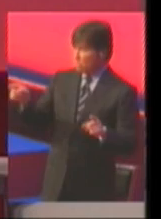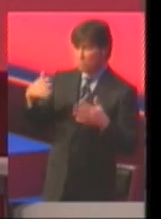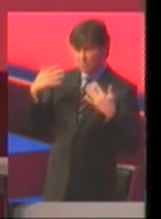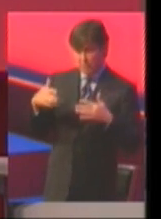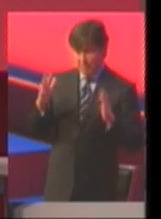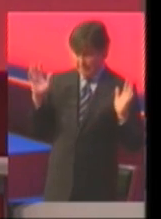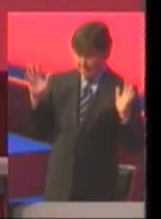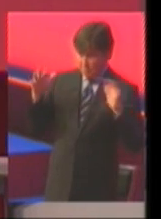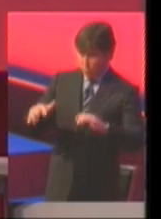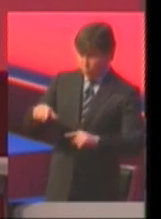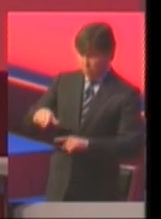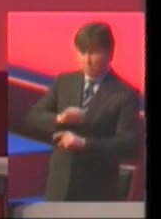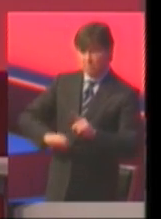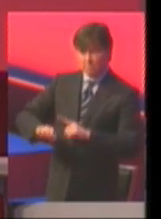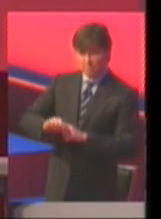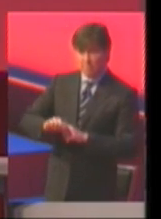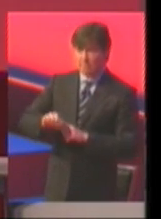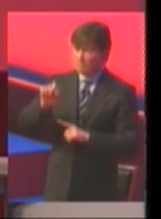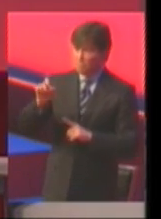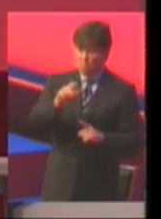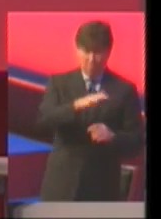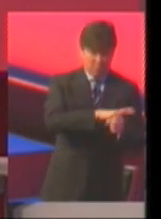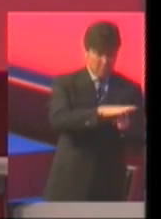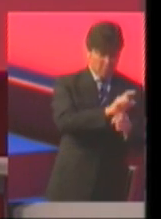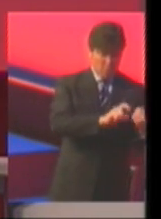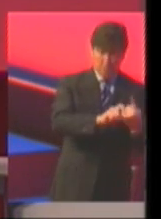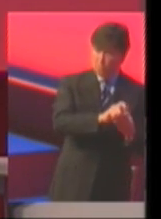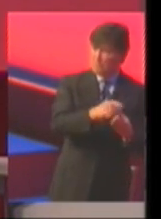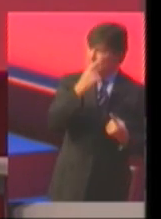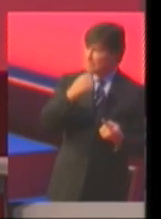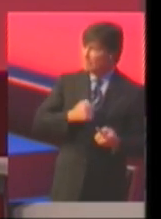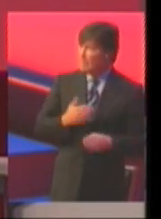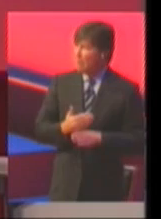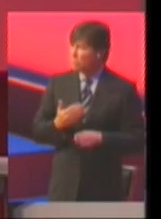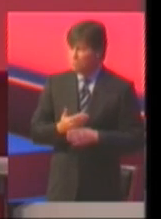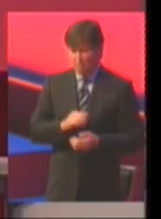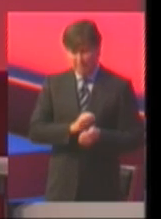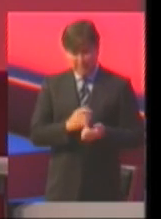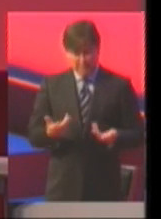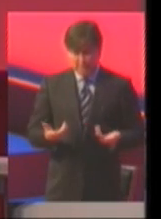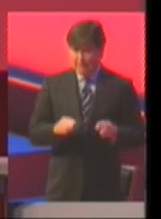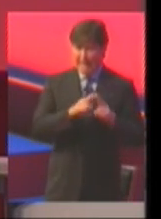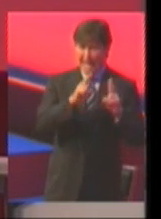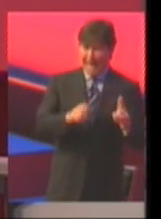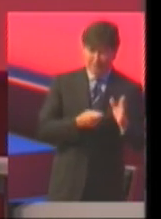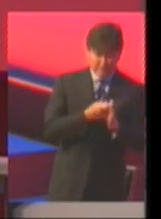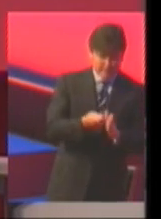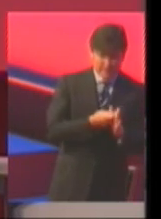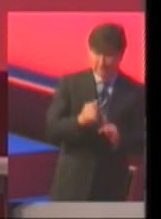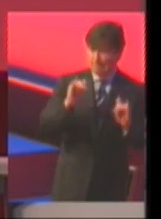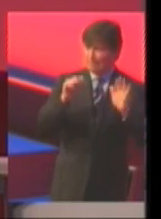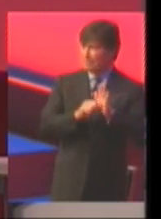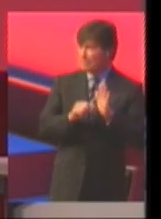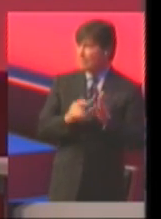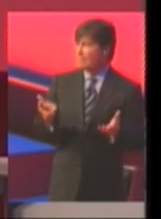from communities across the country where the dominant question is, how do I hold on to my job? How do I hold on to my house? And I recognise